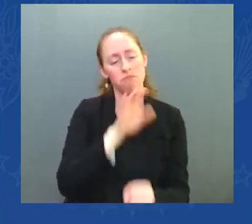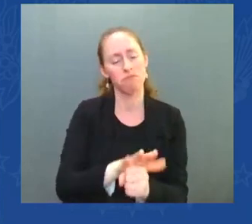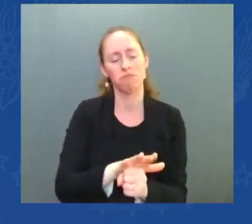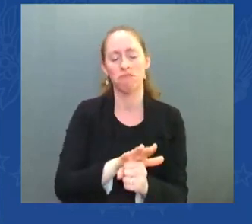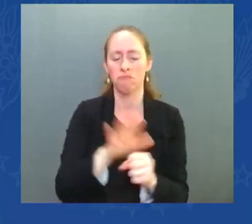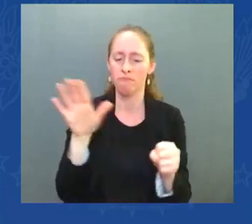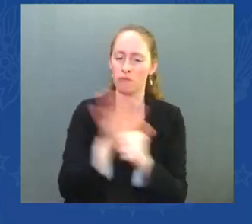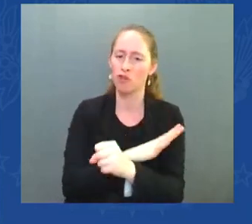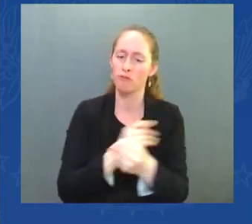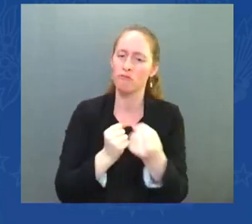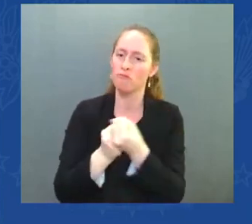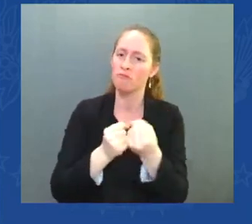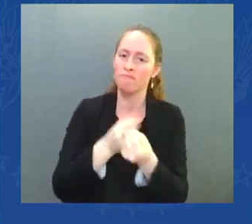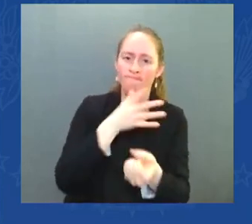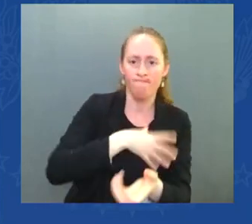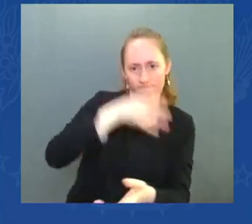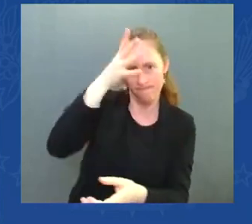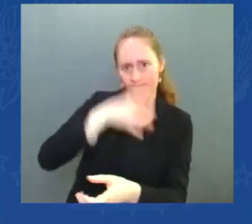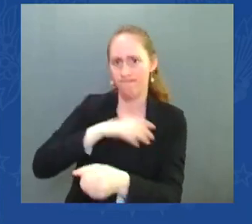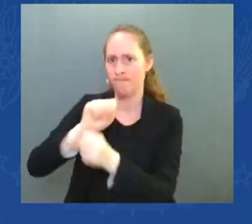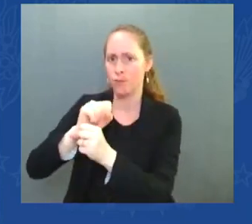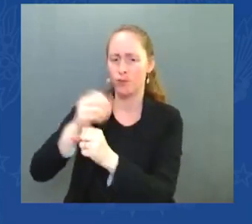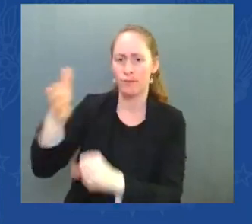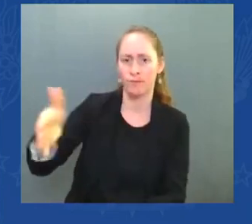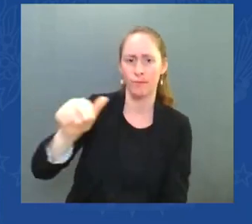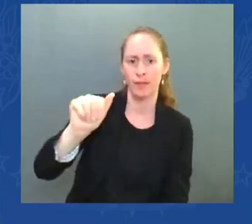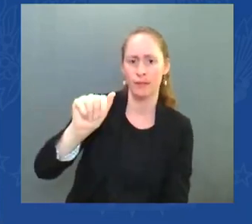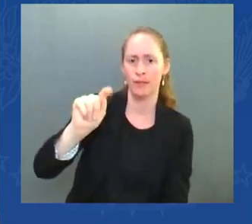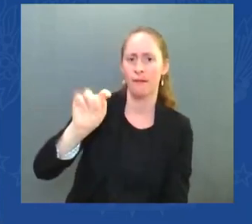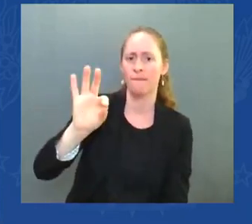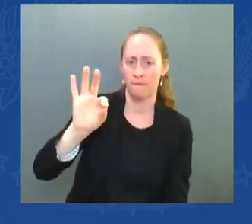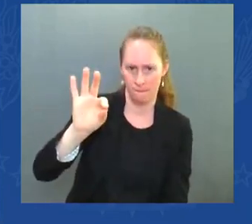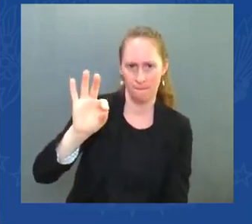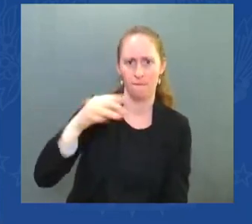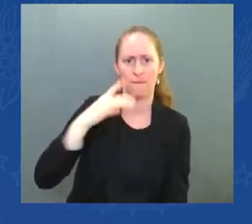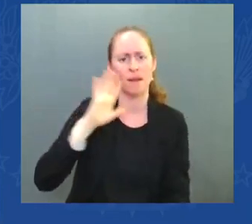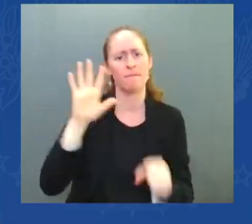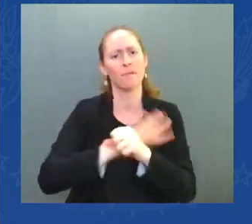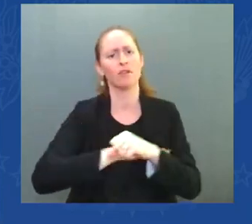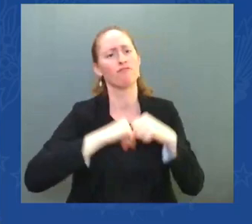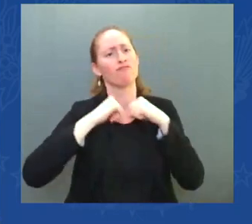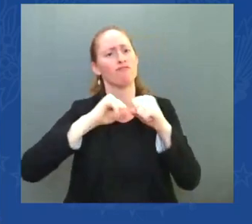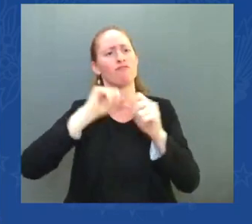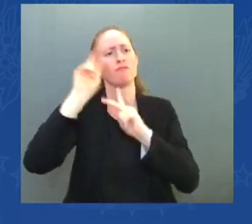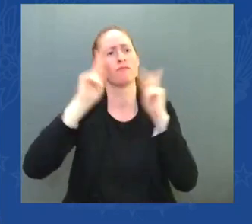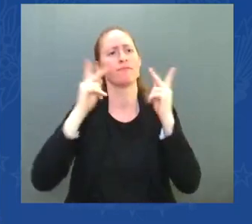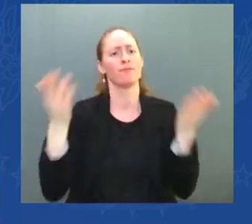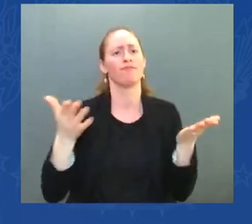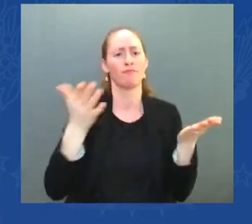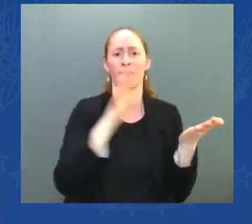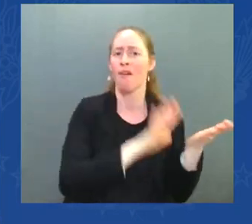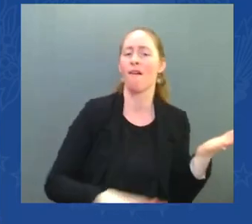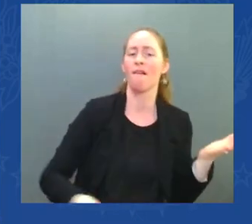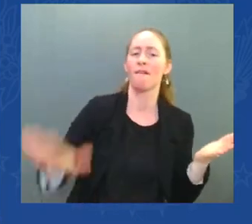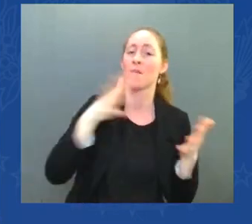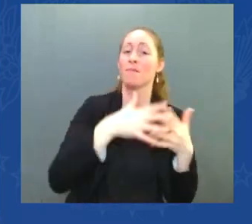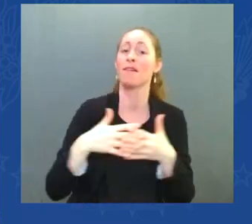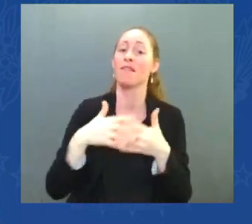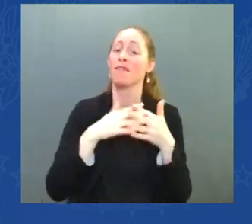power to protect the people of this nation every single day. Thank you.